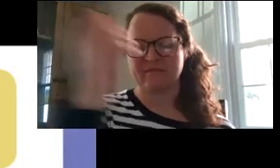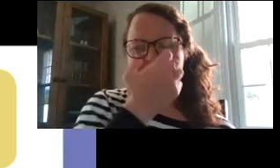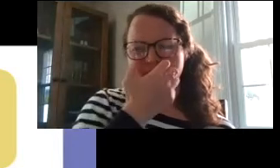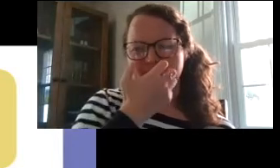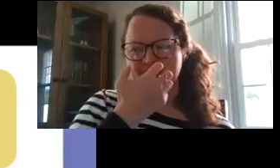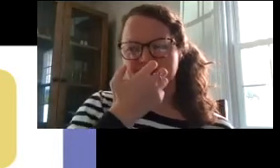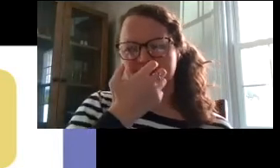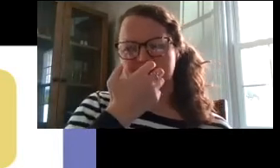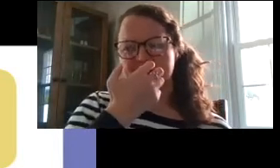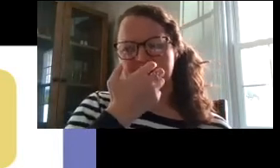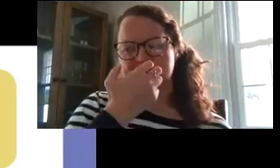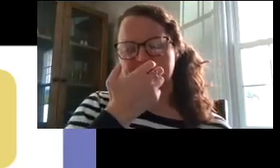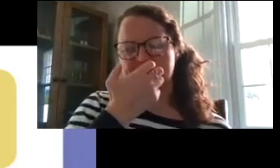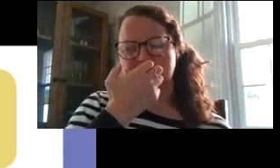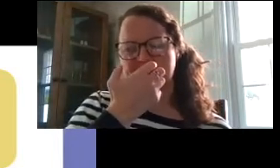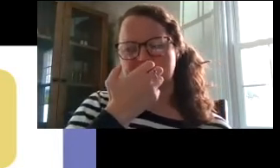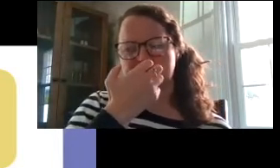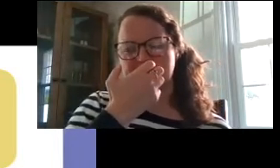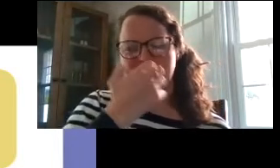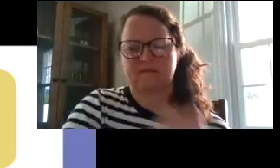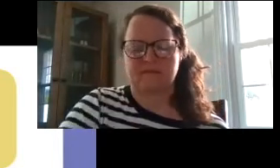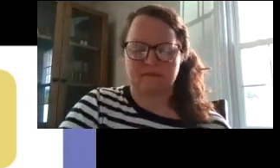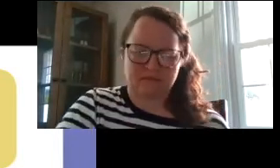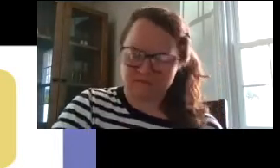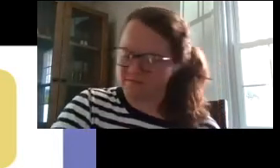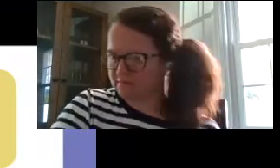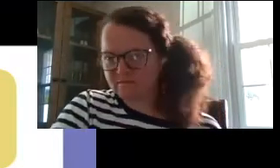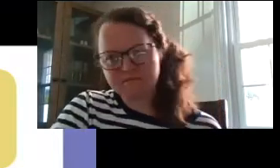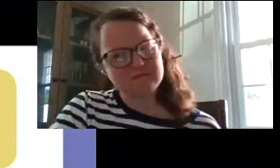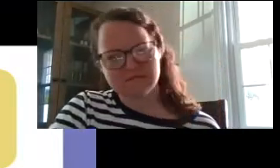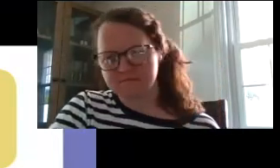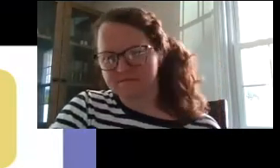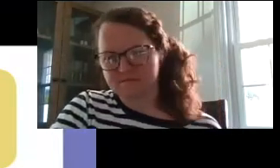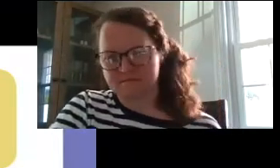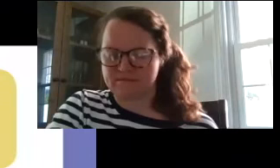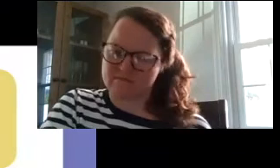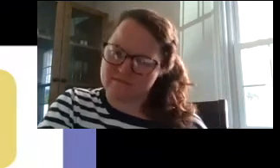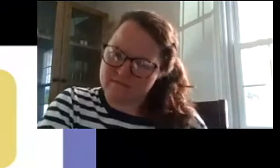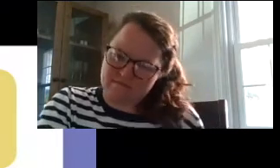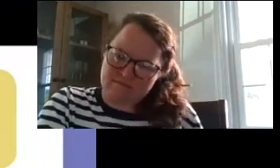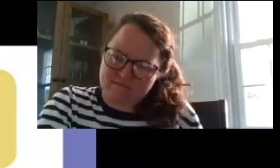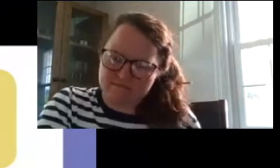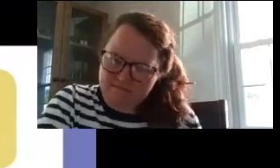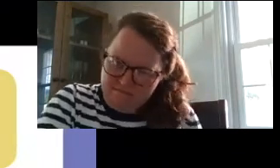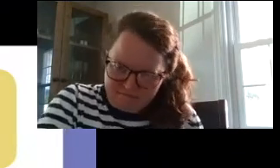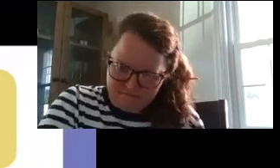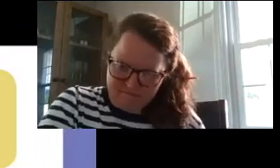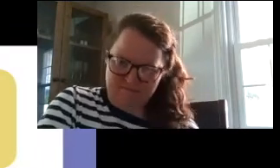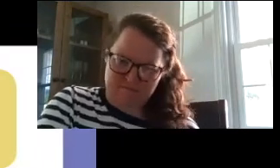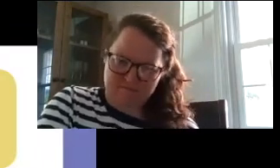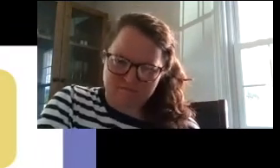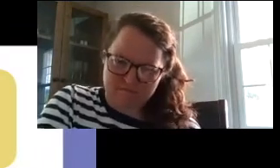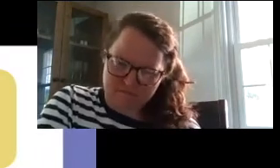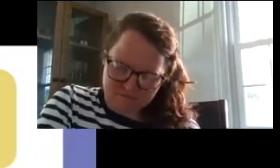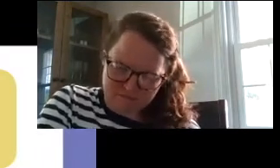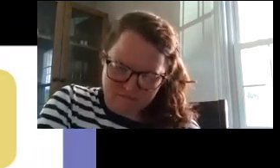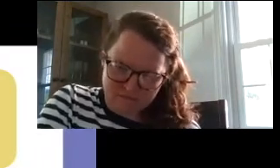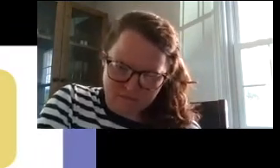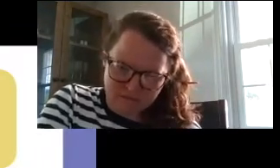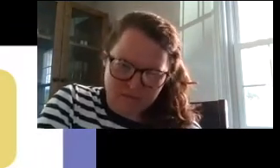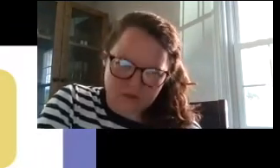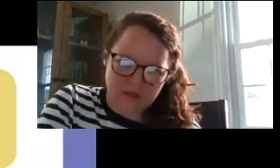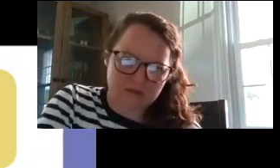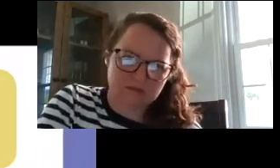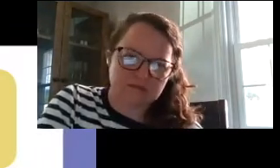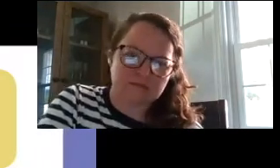dreams are, and it is and this is a wonderful opportunity. This world presents